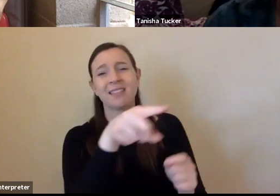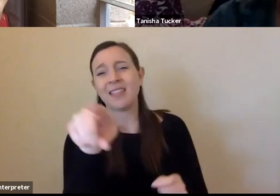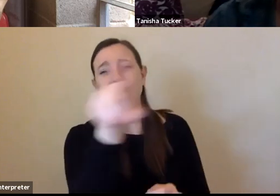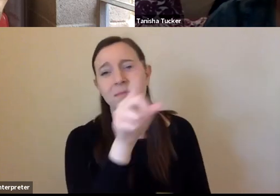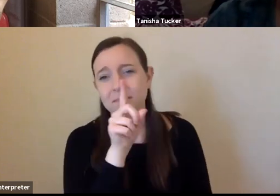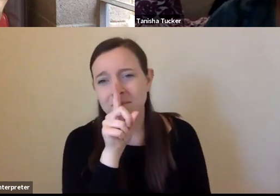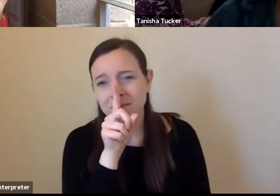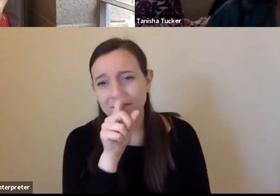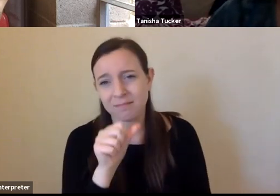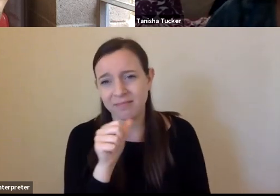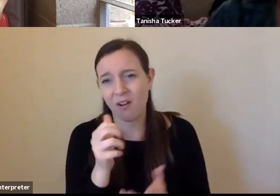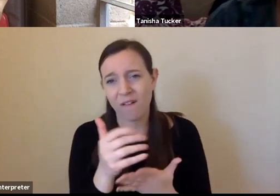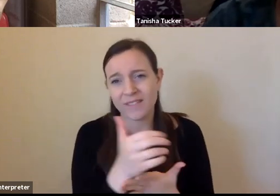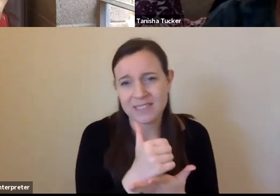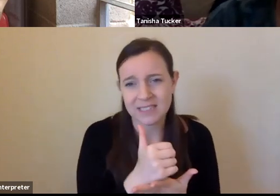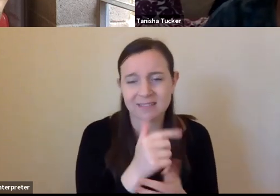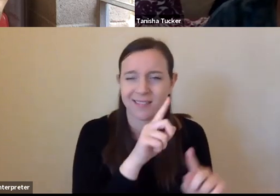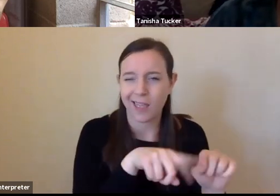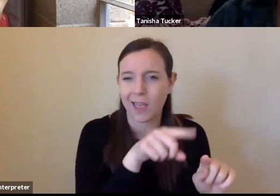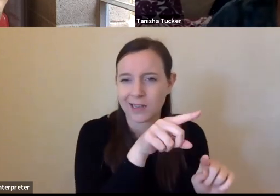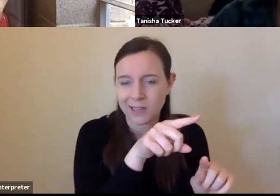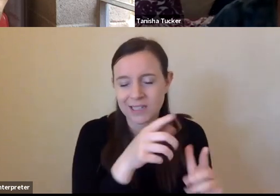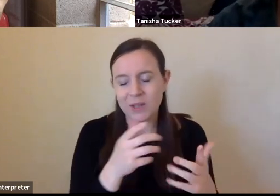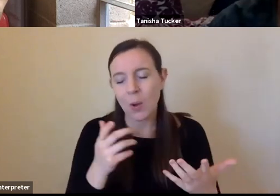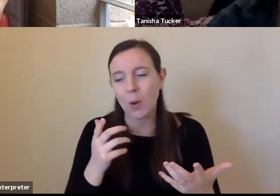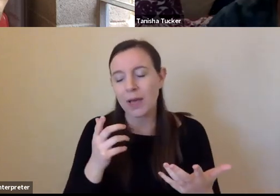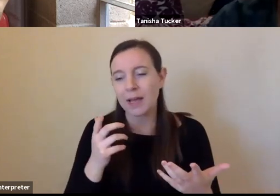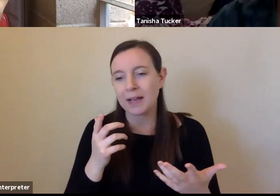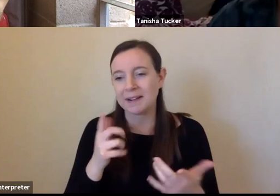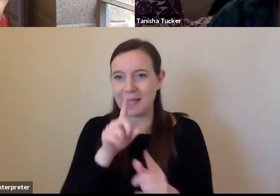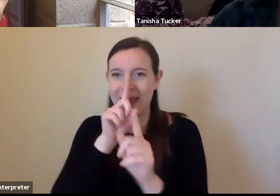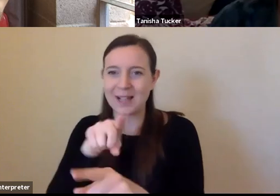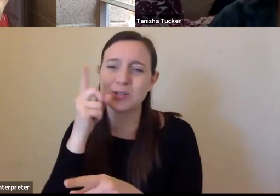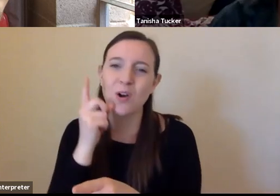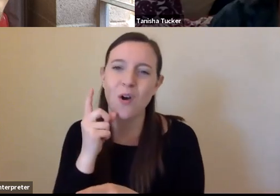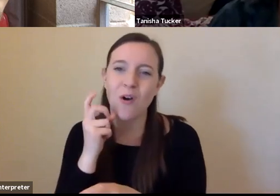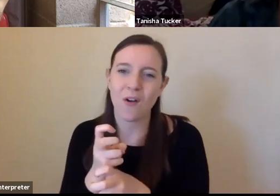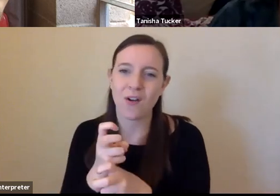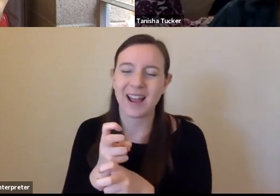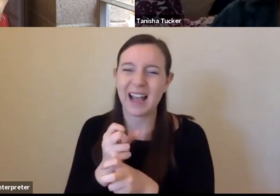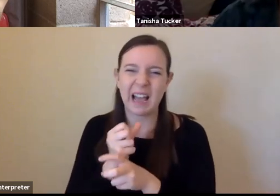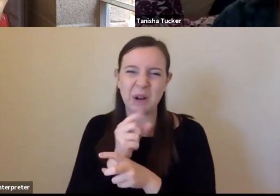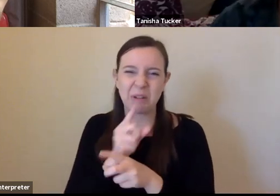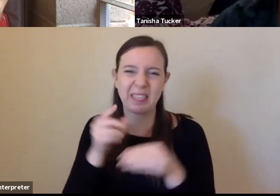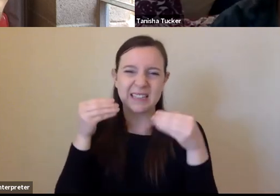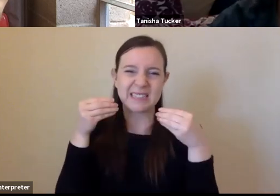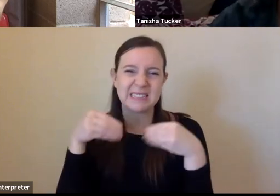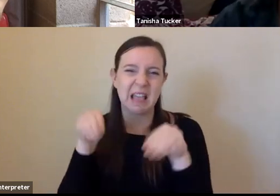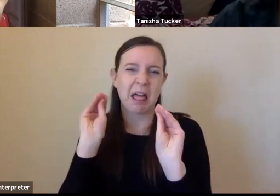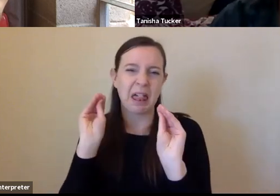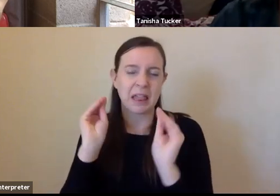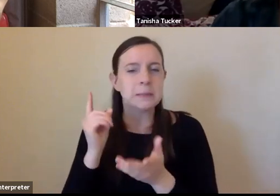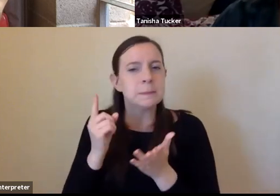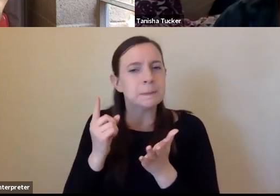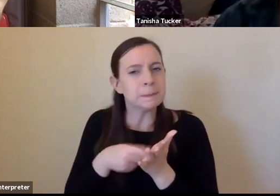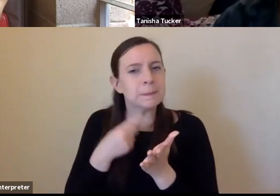of difficult to say where to buy it. And like I said, I don't sell it that often, except for those instances to the